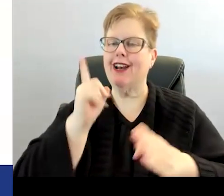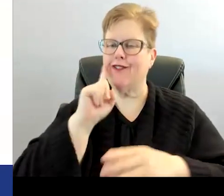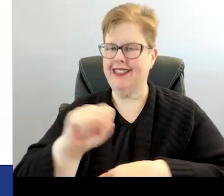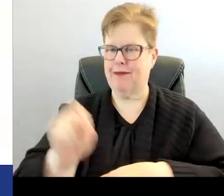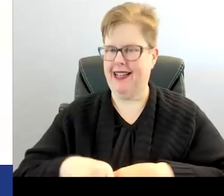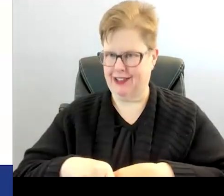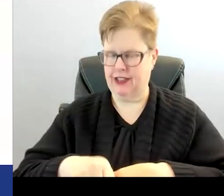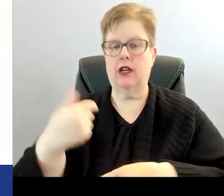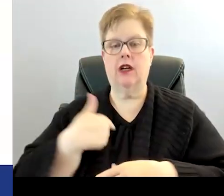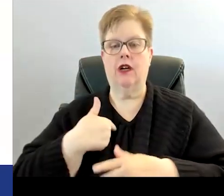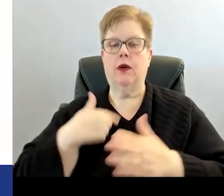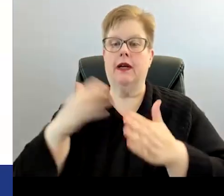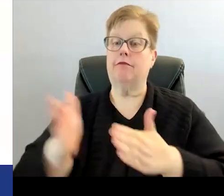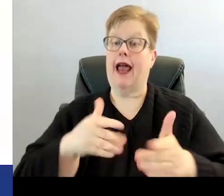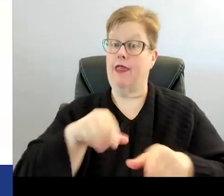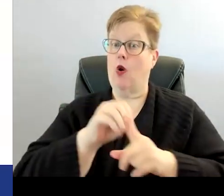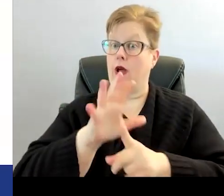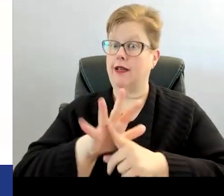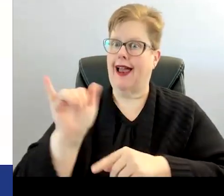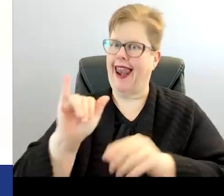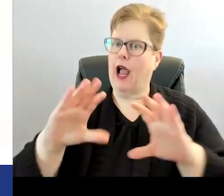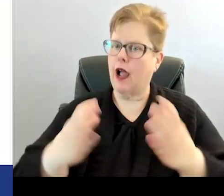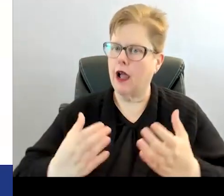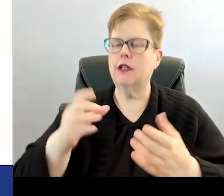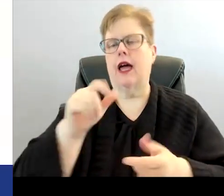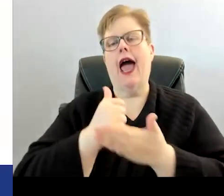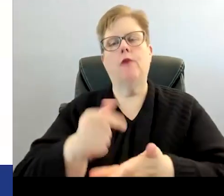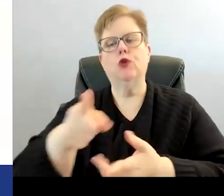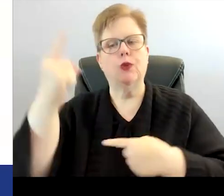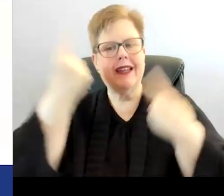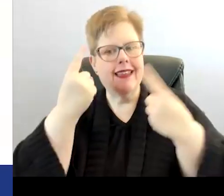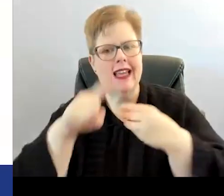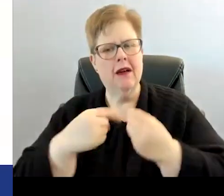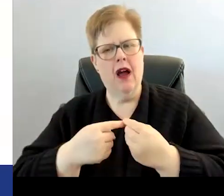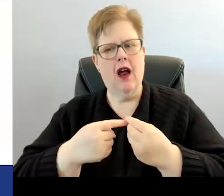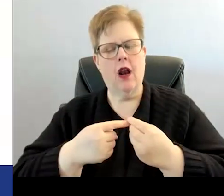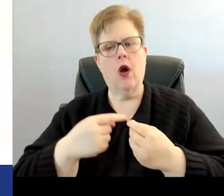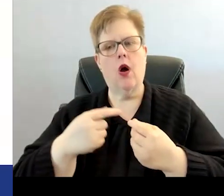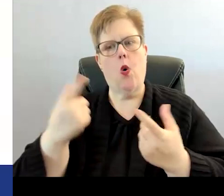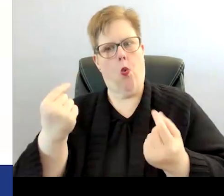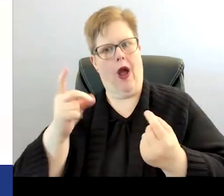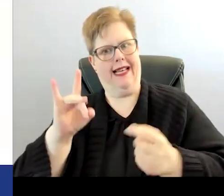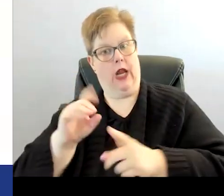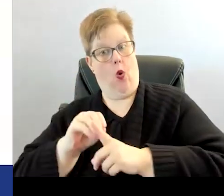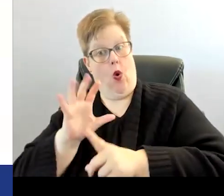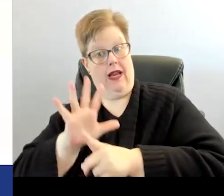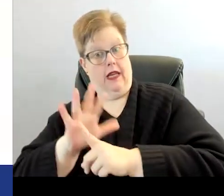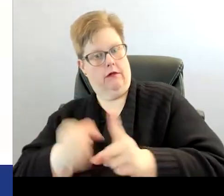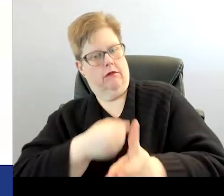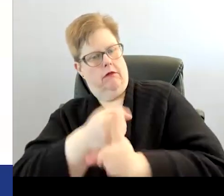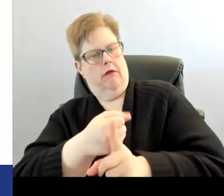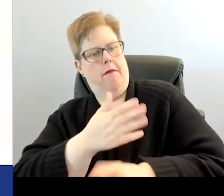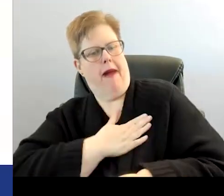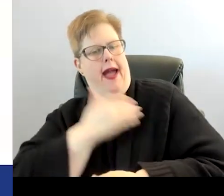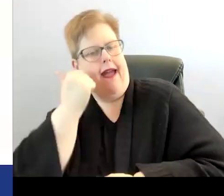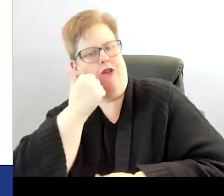organized orientation to be like a course is because this will help you think about what was the impact of orientation on my day-to-day